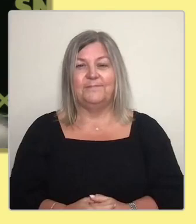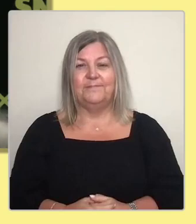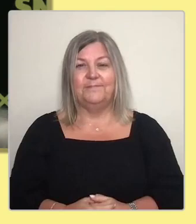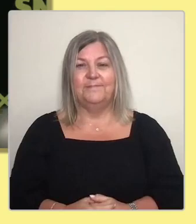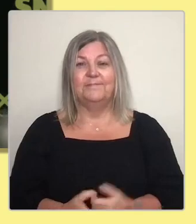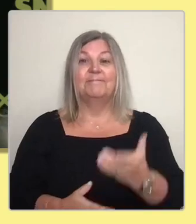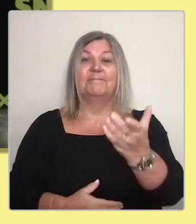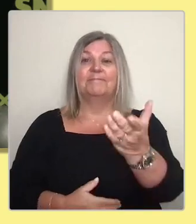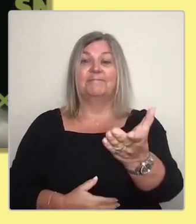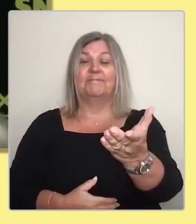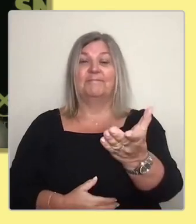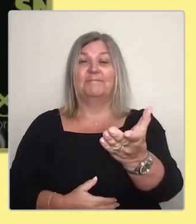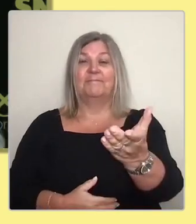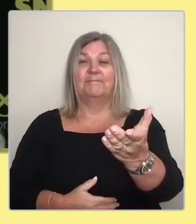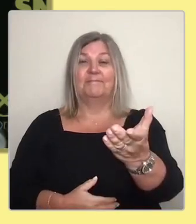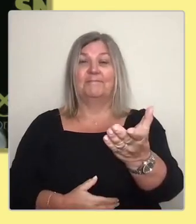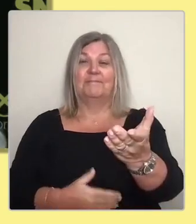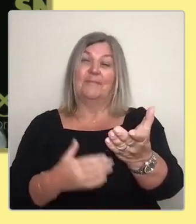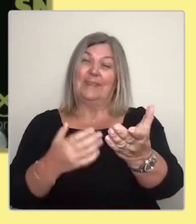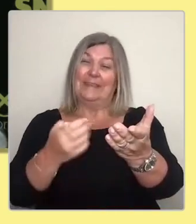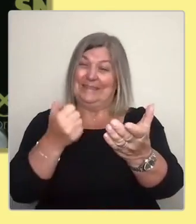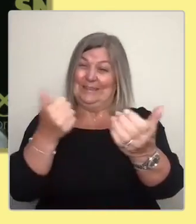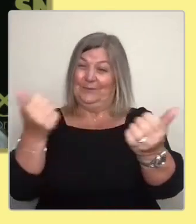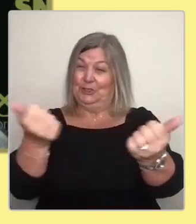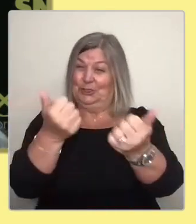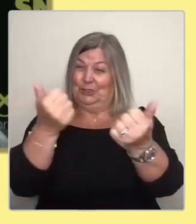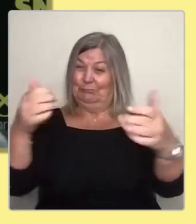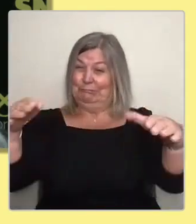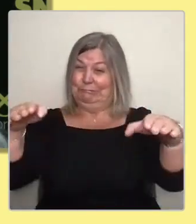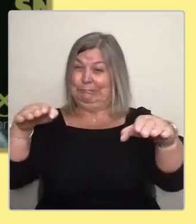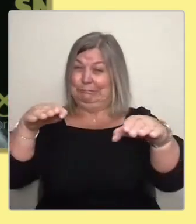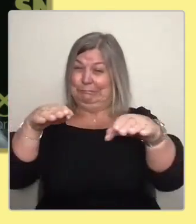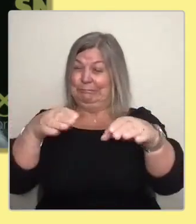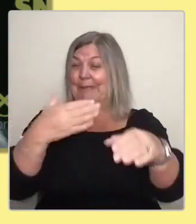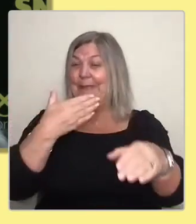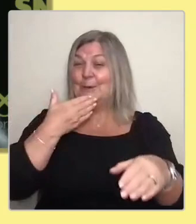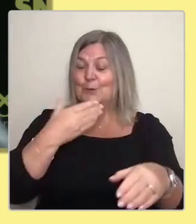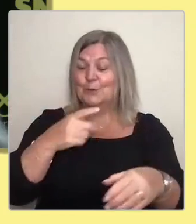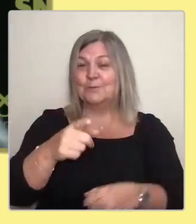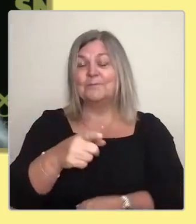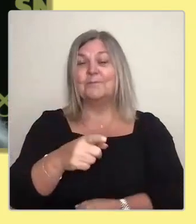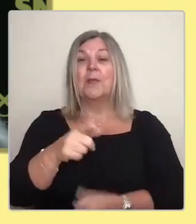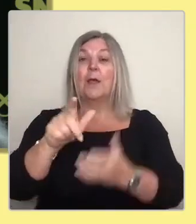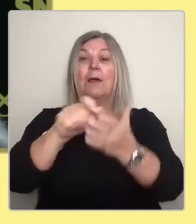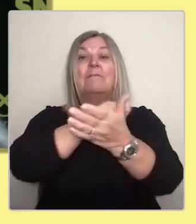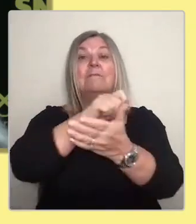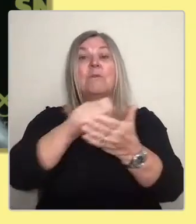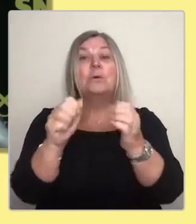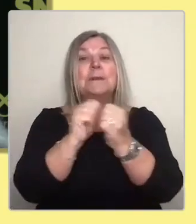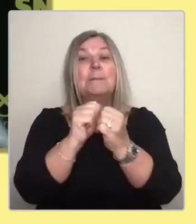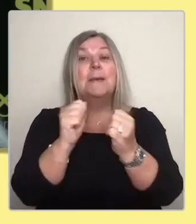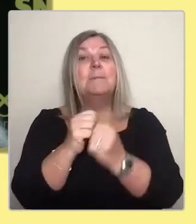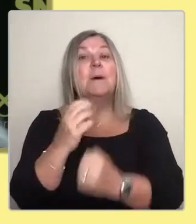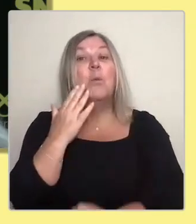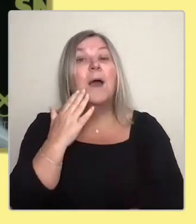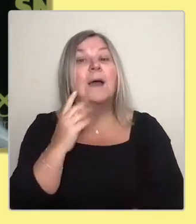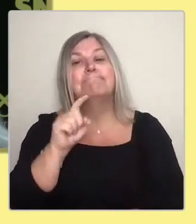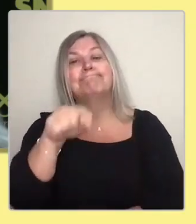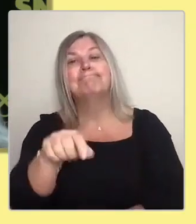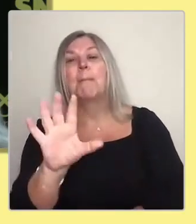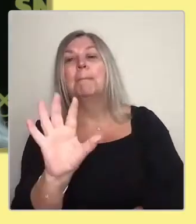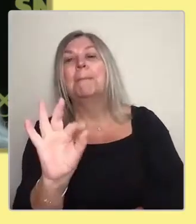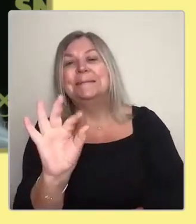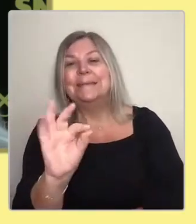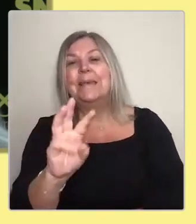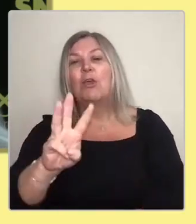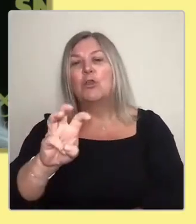And that's us almost done. Thank you very much indeed for being here this afternoon. The voting papers go out on Monday. You will receive